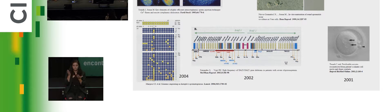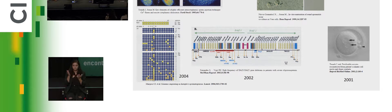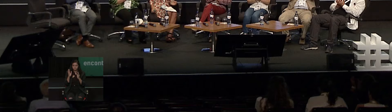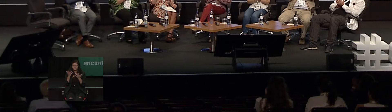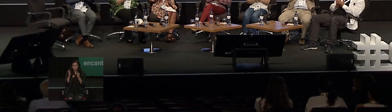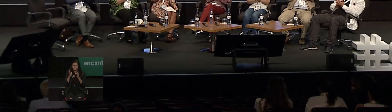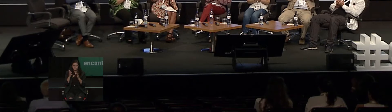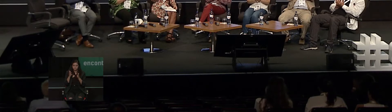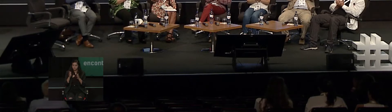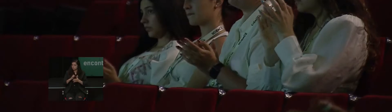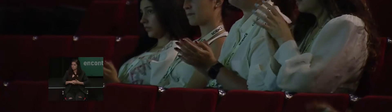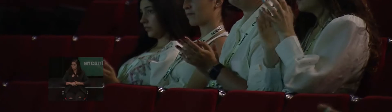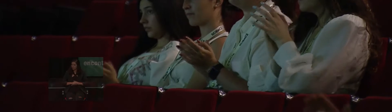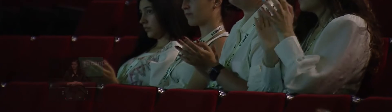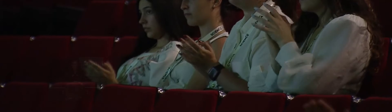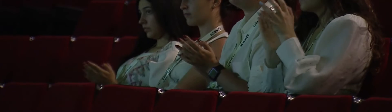your attention.